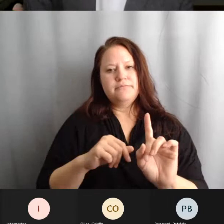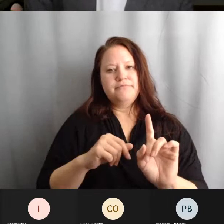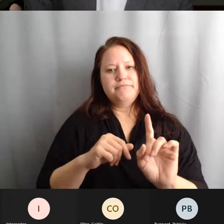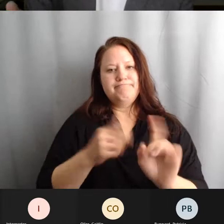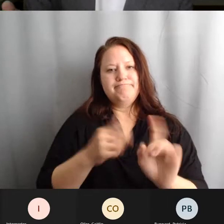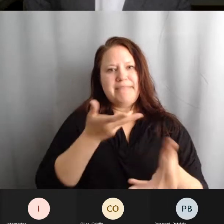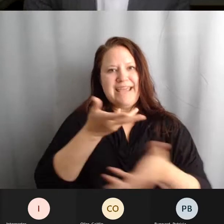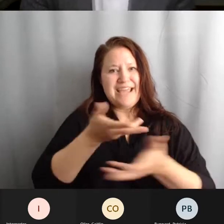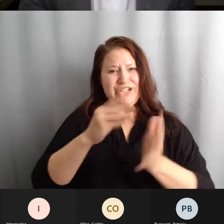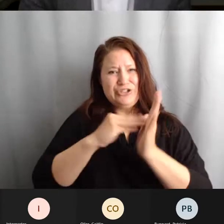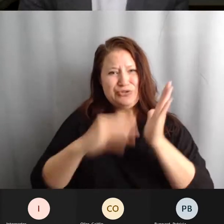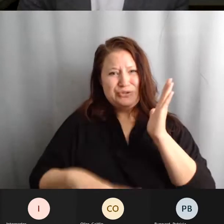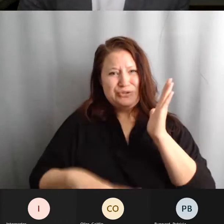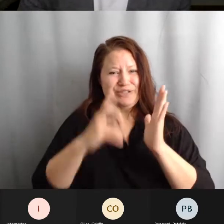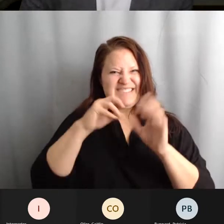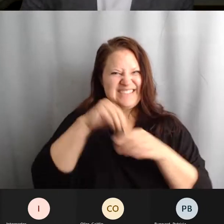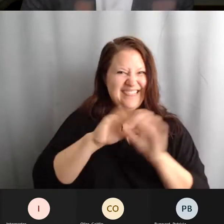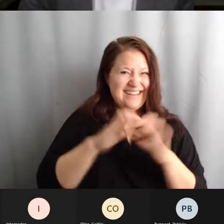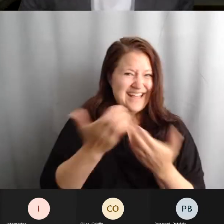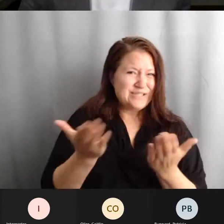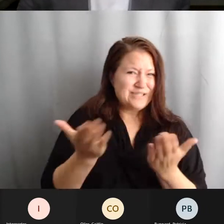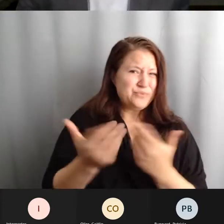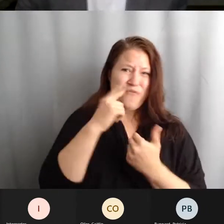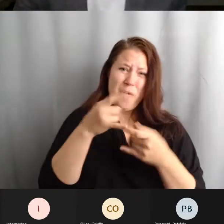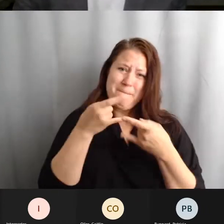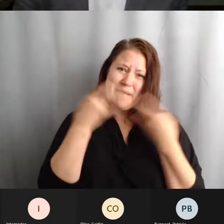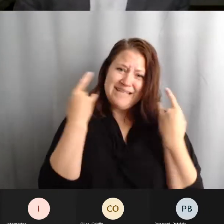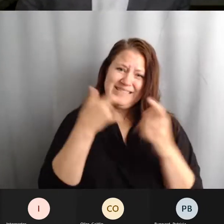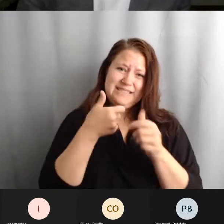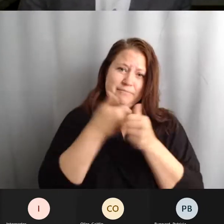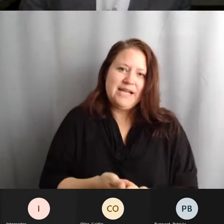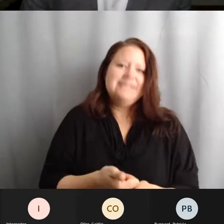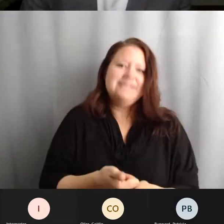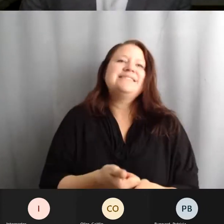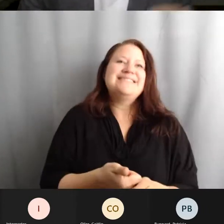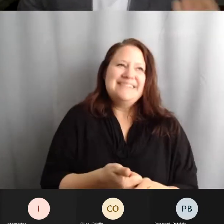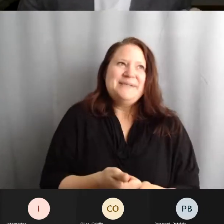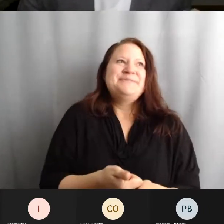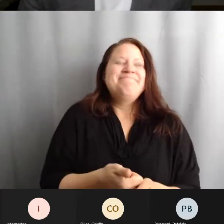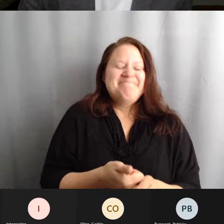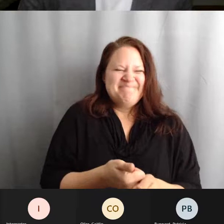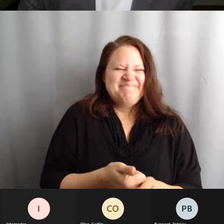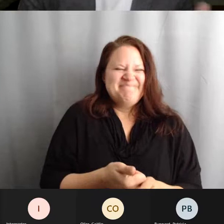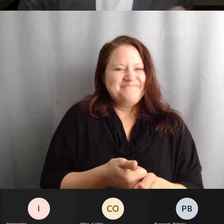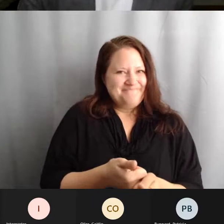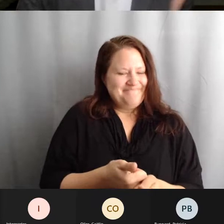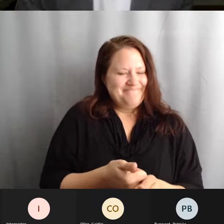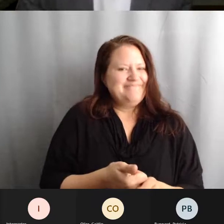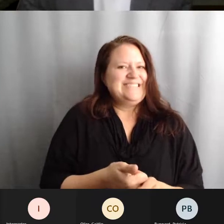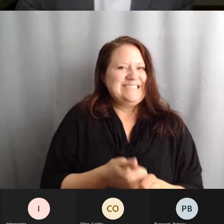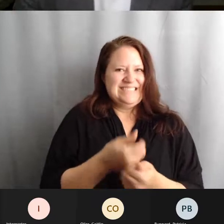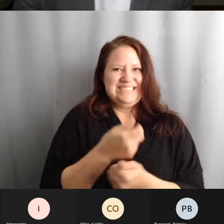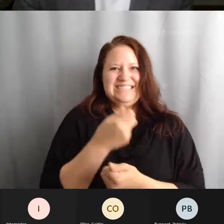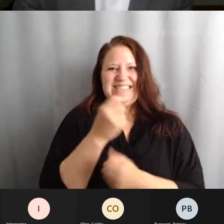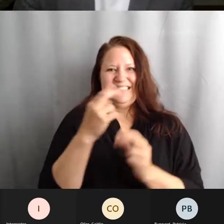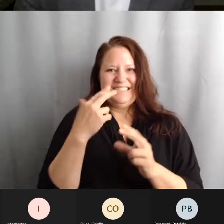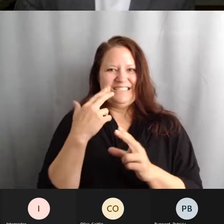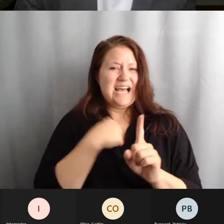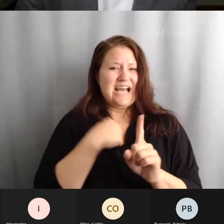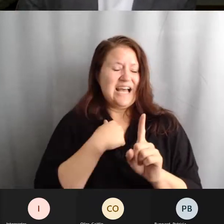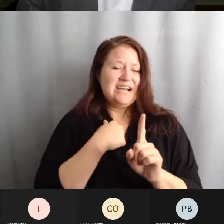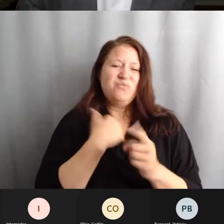students in the classroom for mask compliance. And so, as I mentioned earlier, that's something that we're